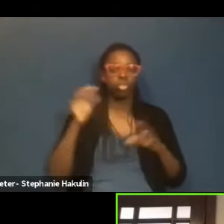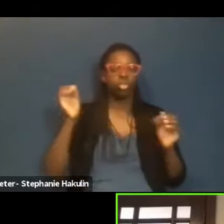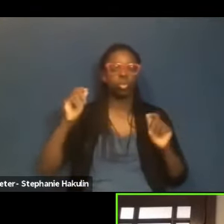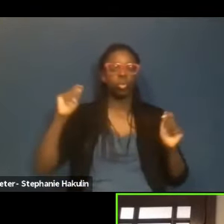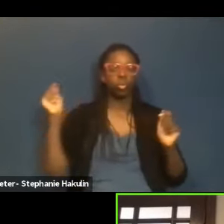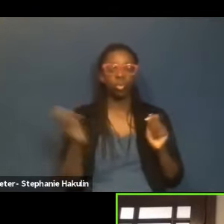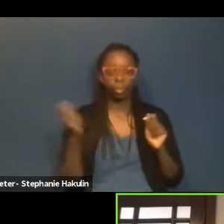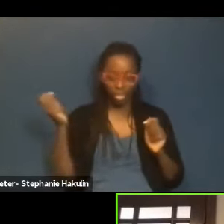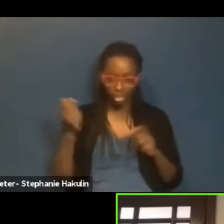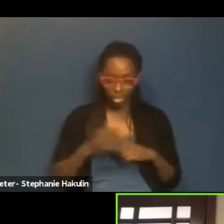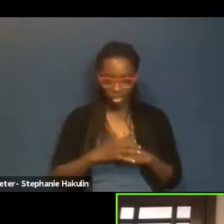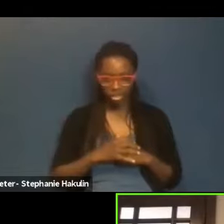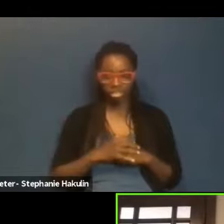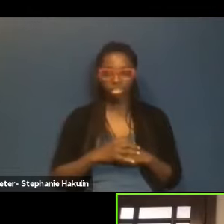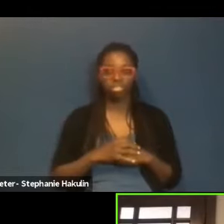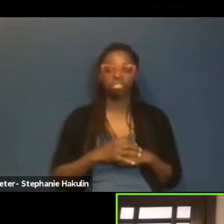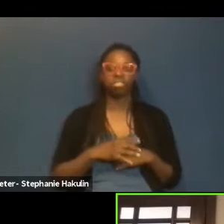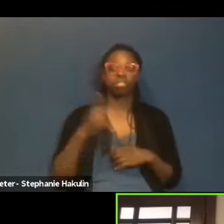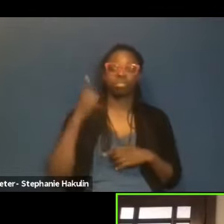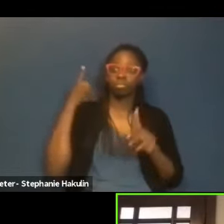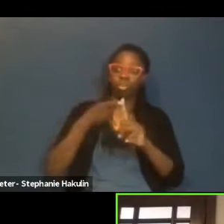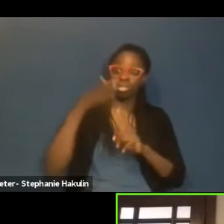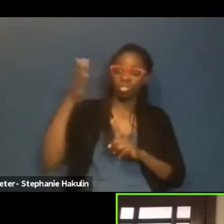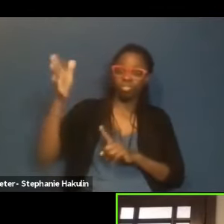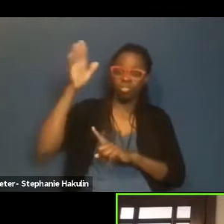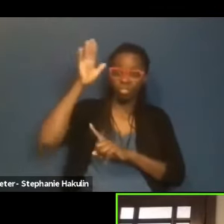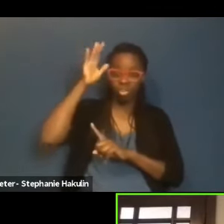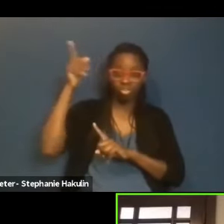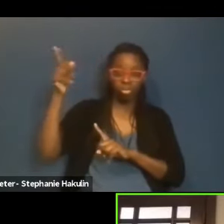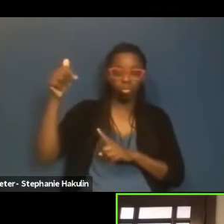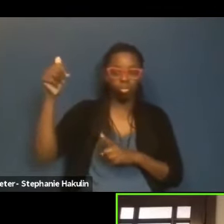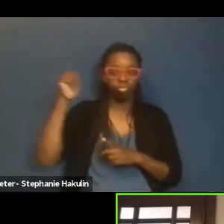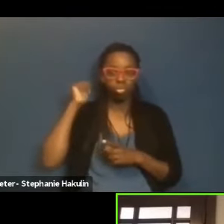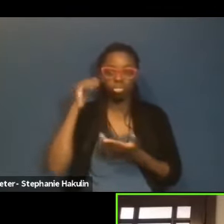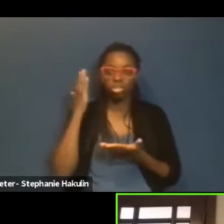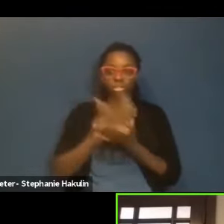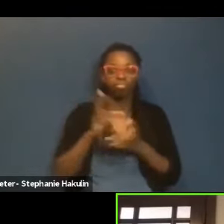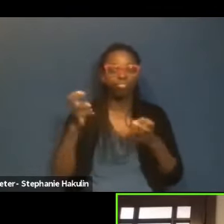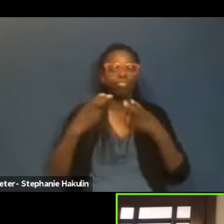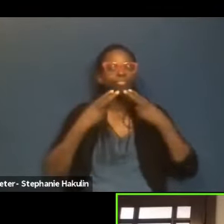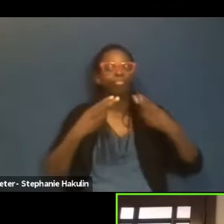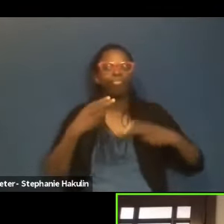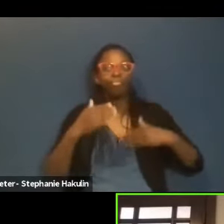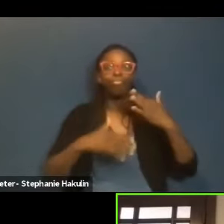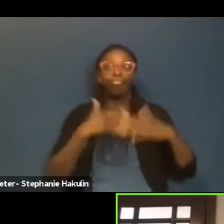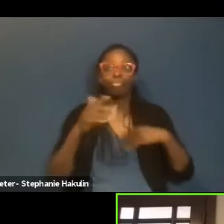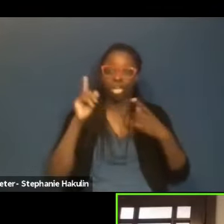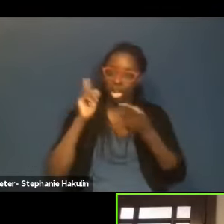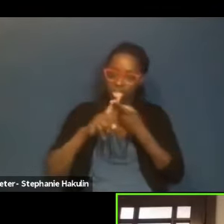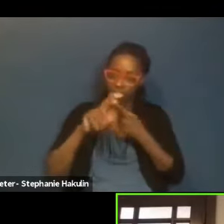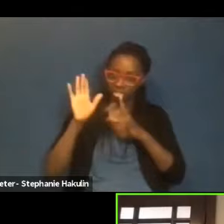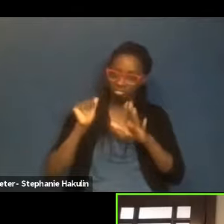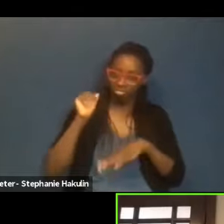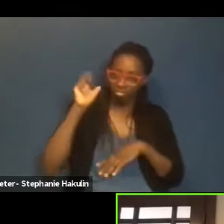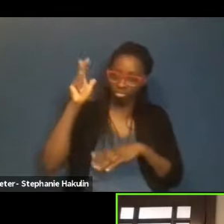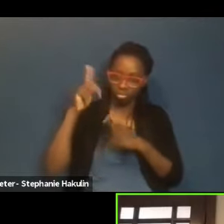Father, I won't stop singing until I have returned home to you.